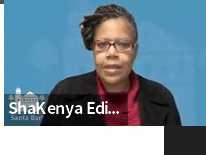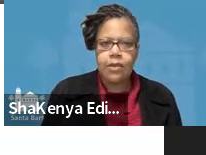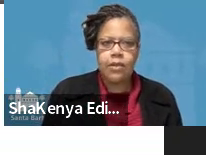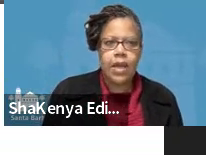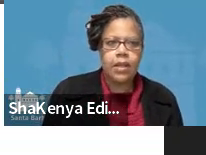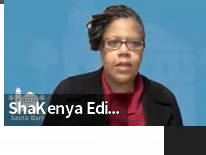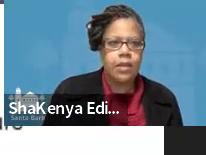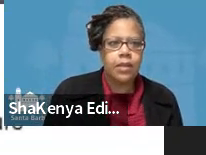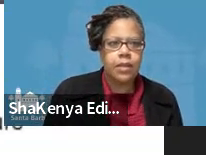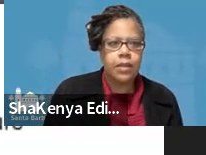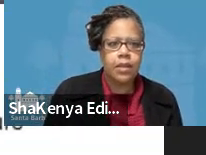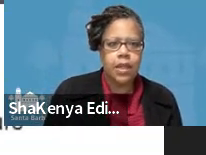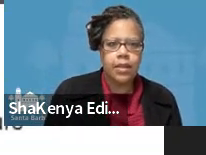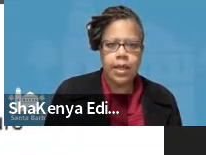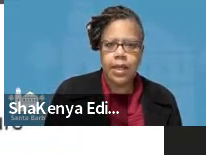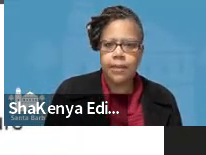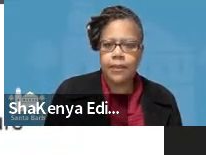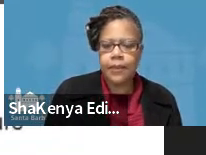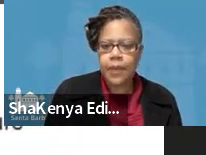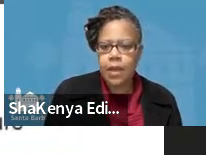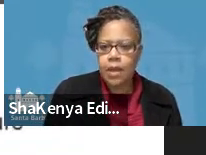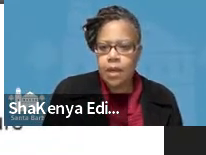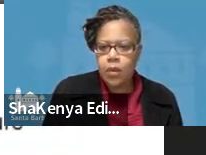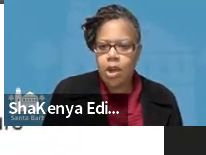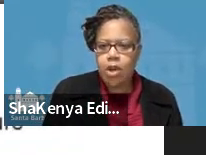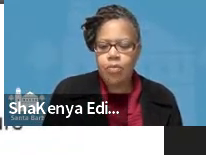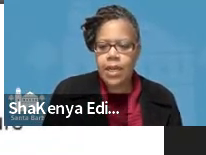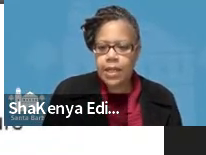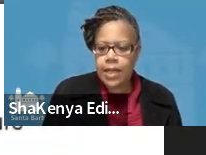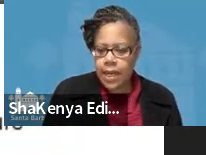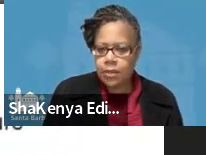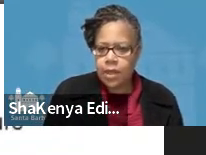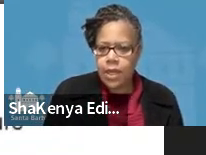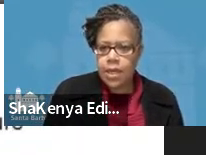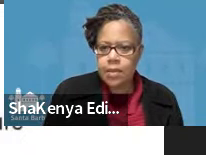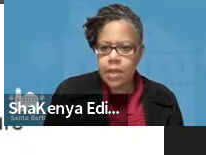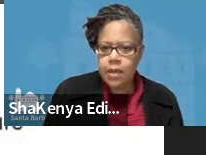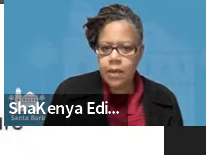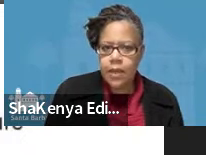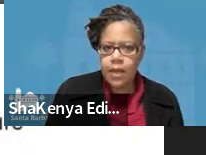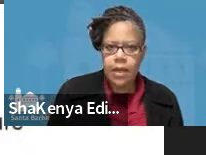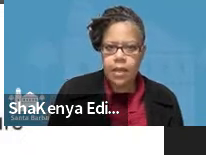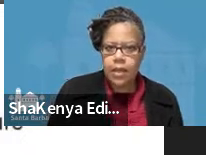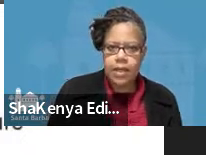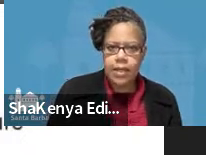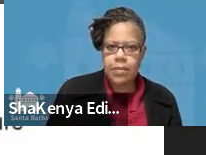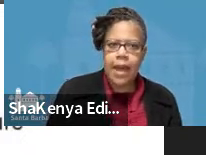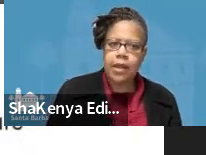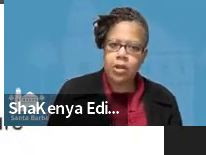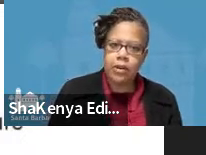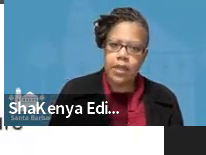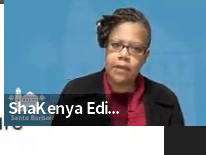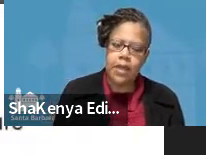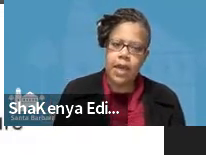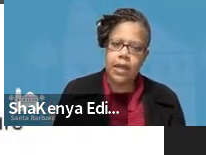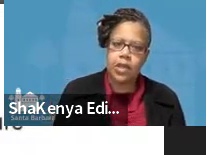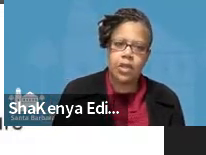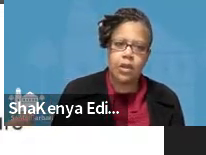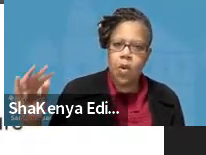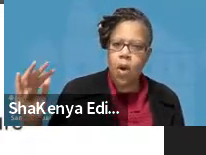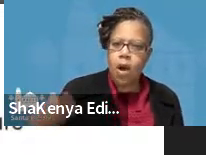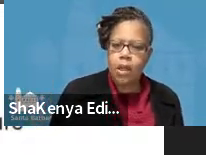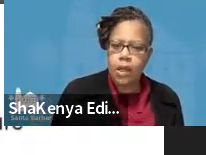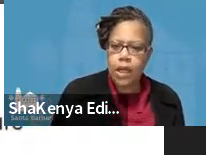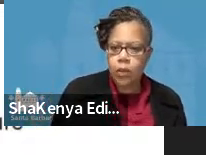2 indirect. Next slide. We are breaking down the subcategories of the